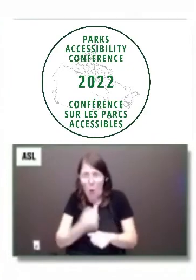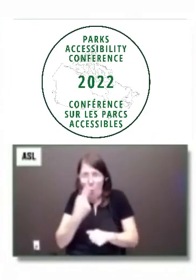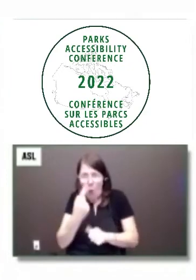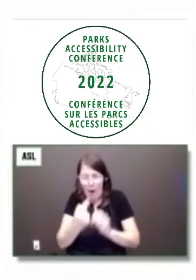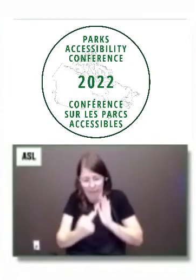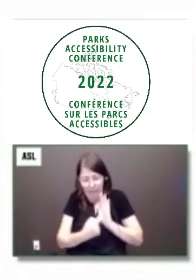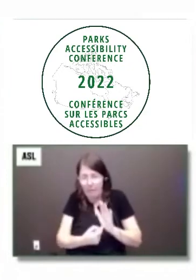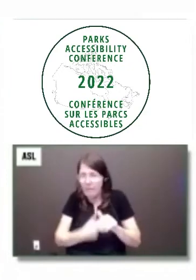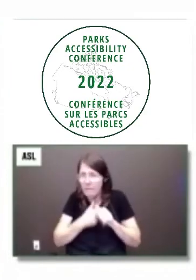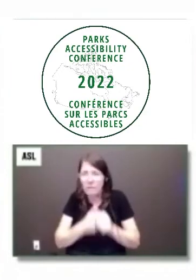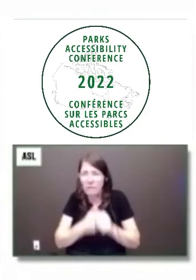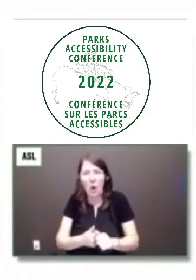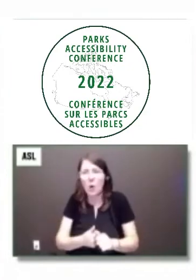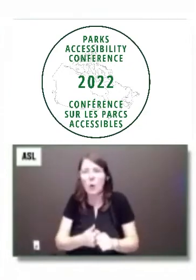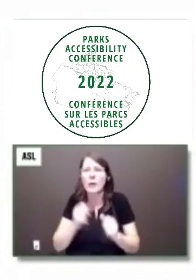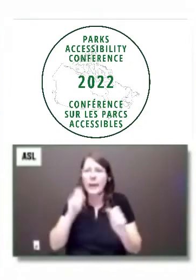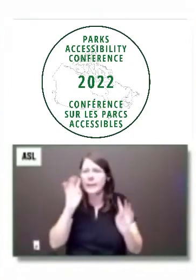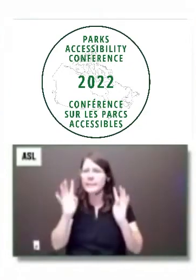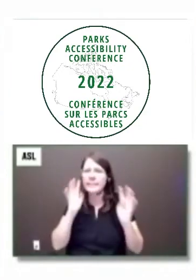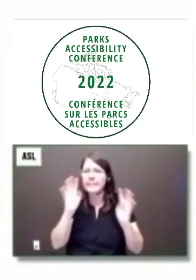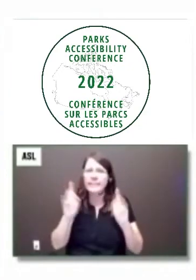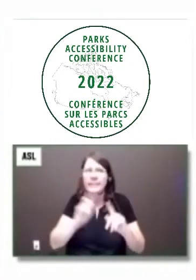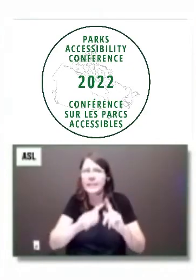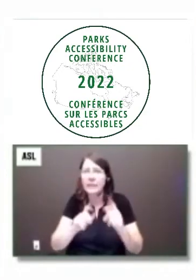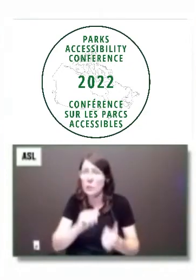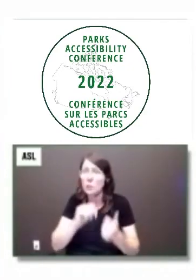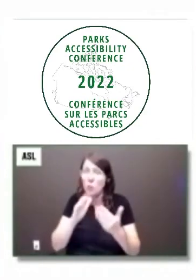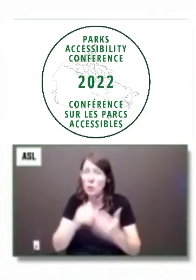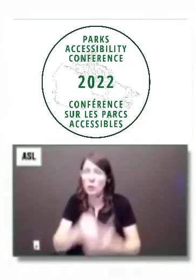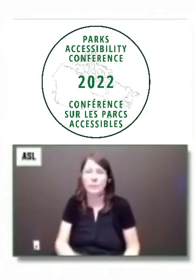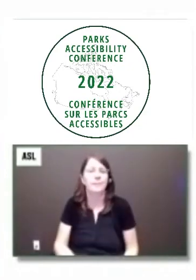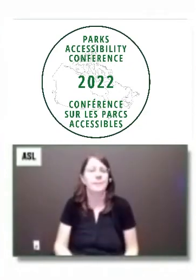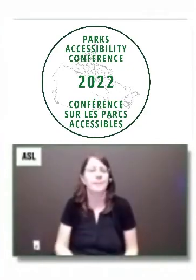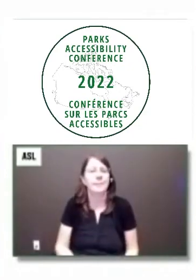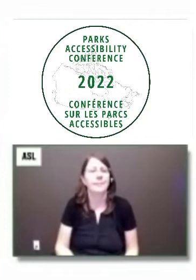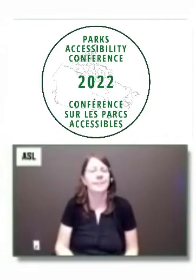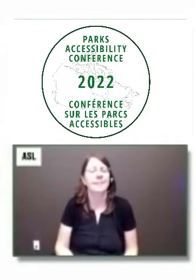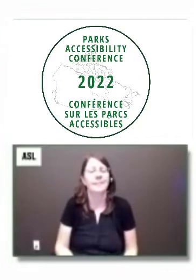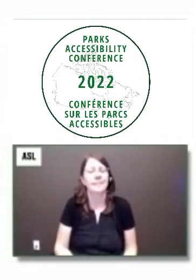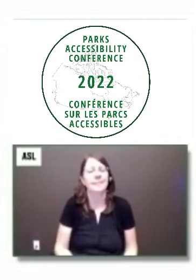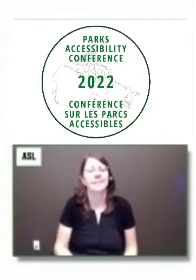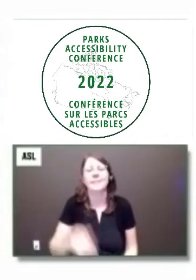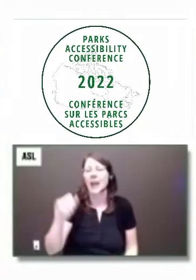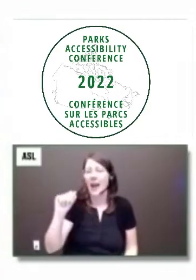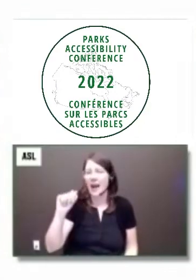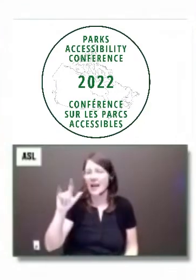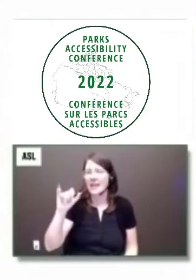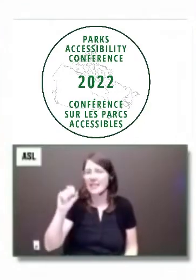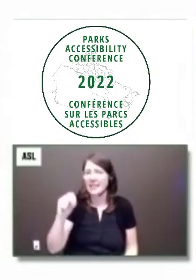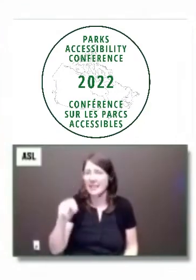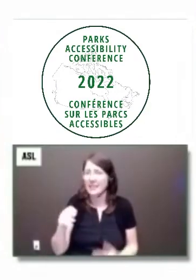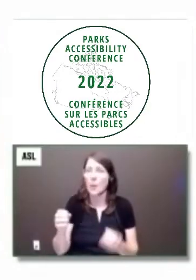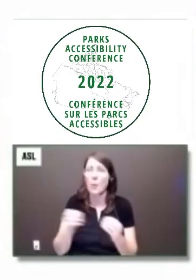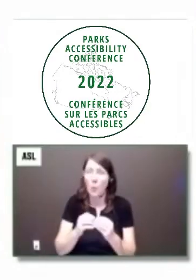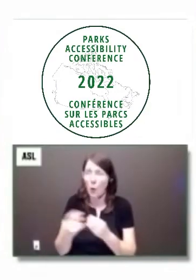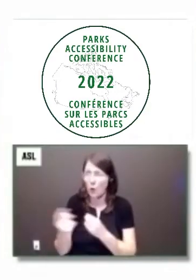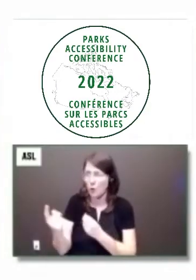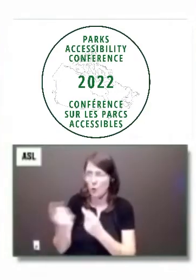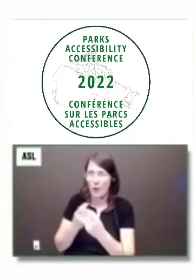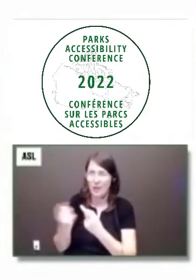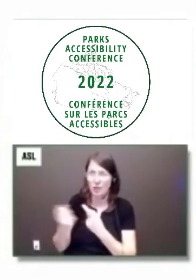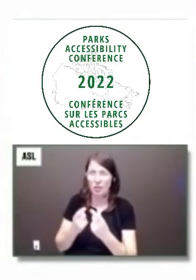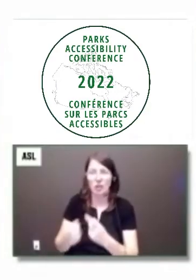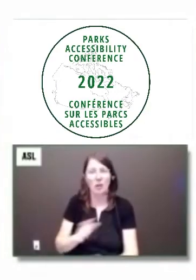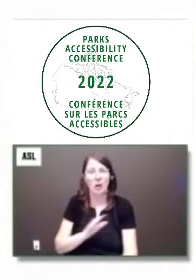you so much for this research. I think what we'll do at this stage is collect the rest of the questions because I do see them coming in. And we'll send those off to you to have